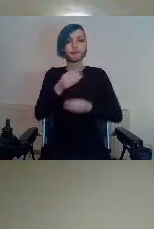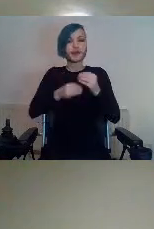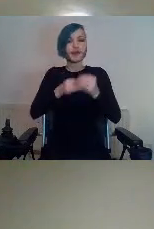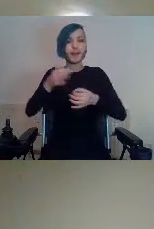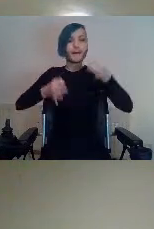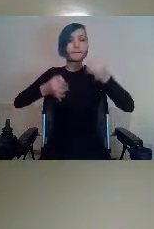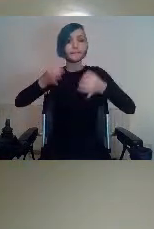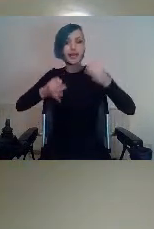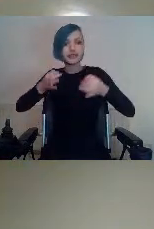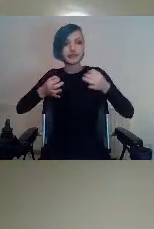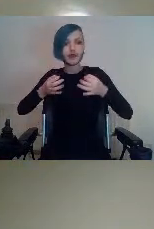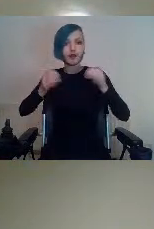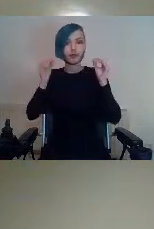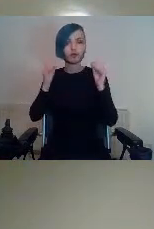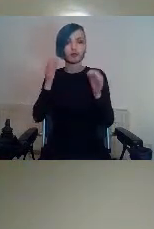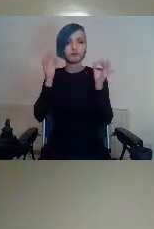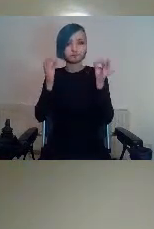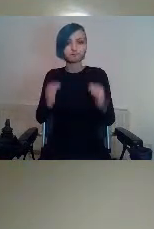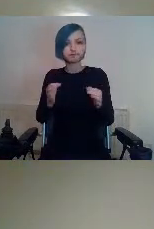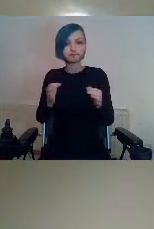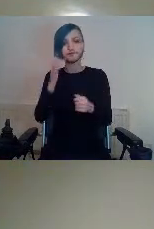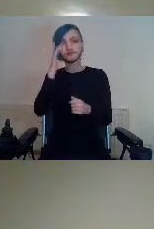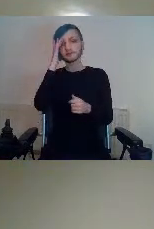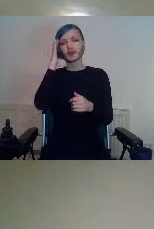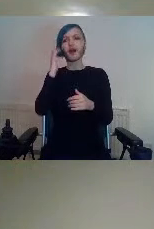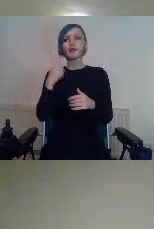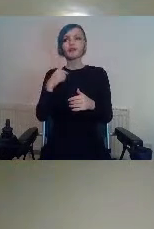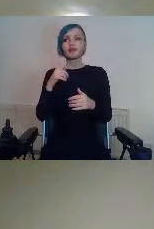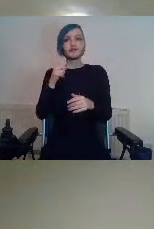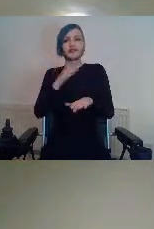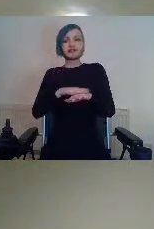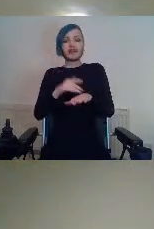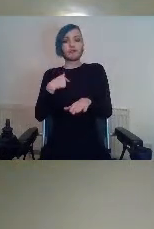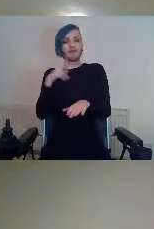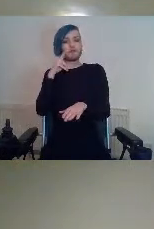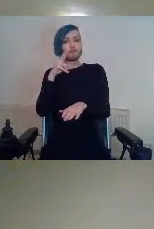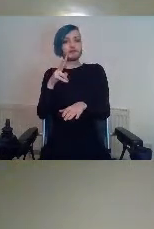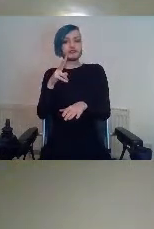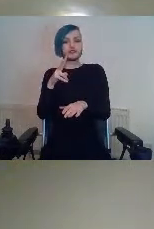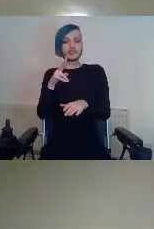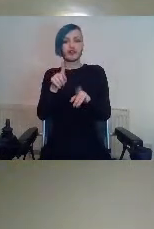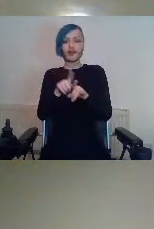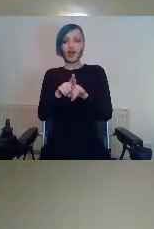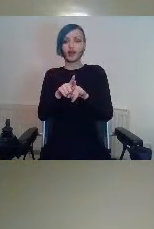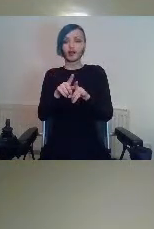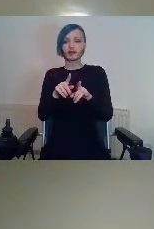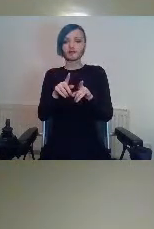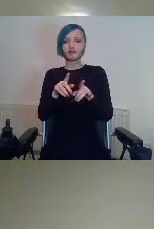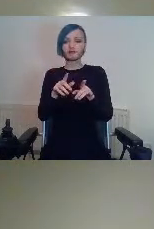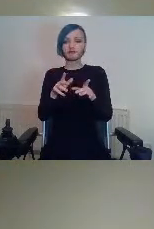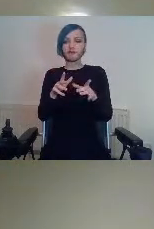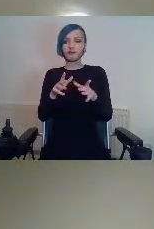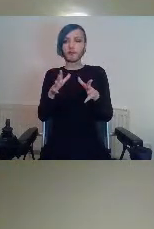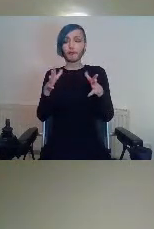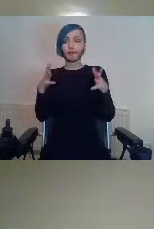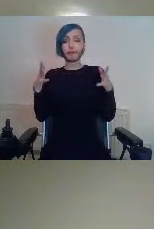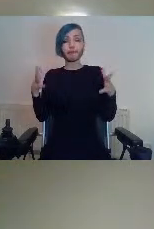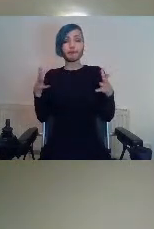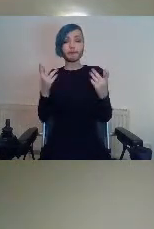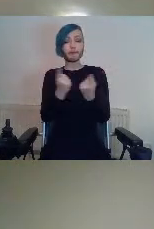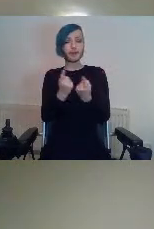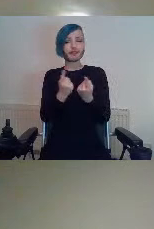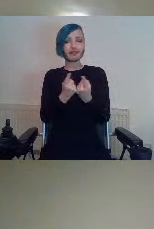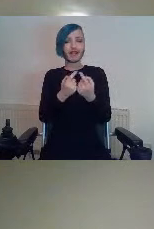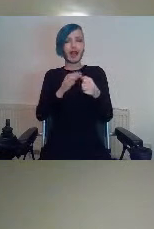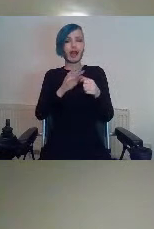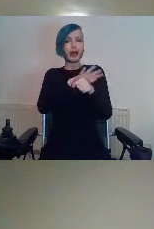of something as wild as this in terms of the LGBT sort of free zone in local councils. I'd be really interested at